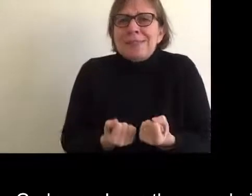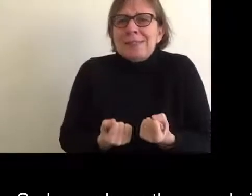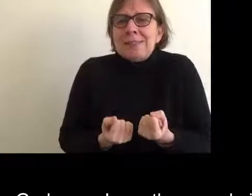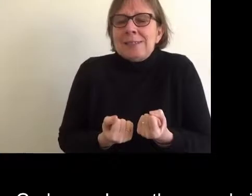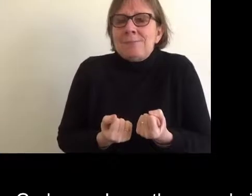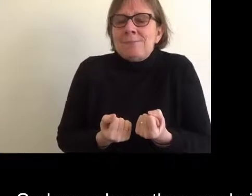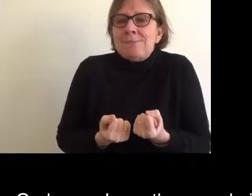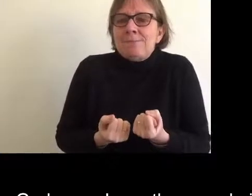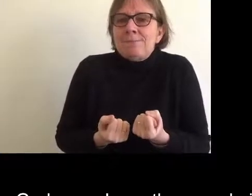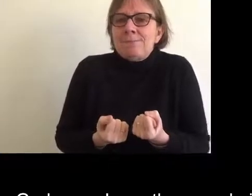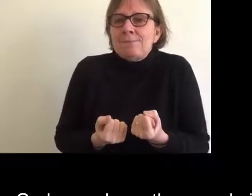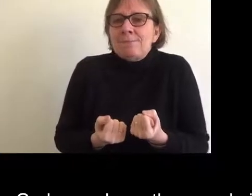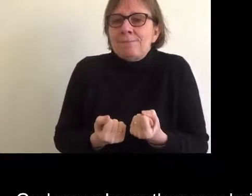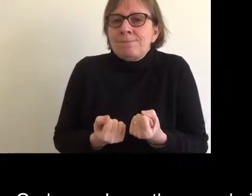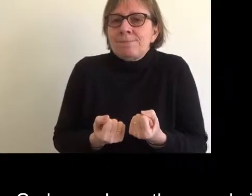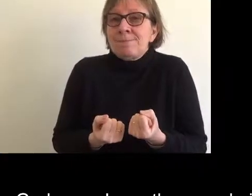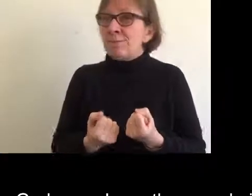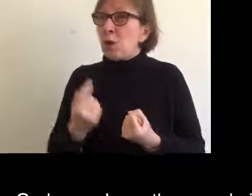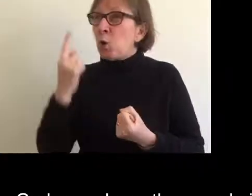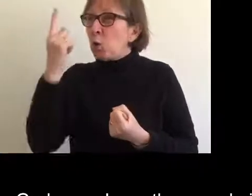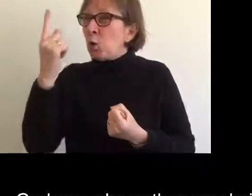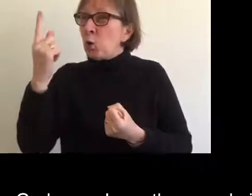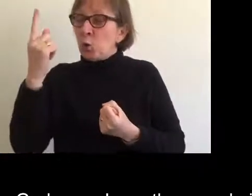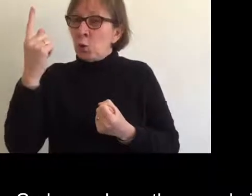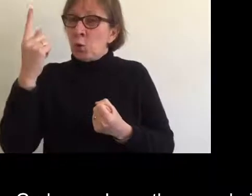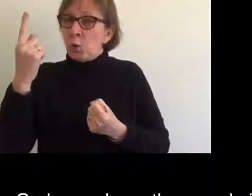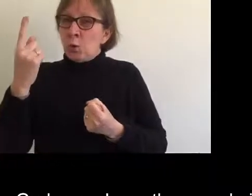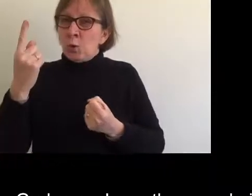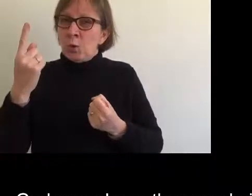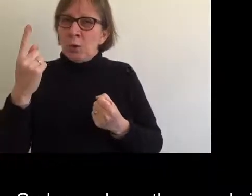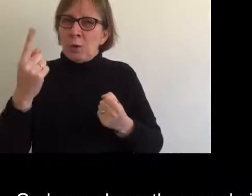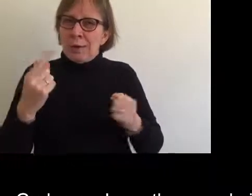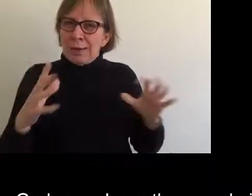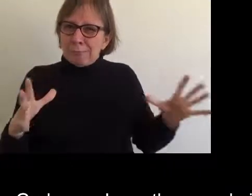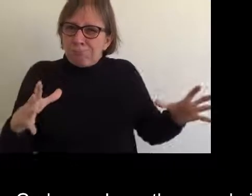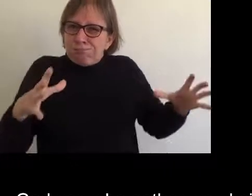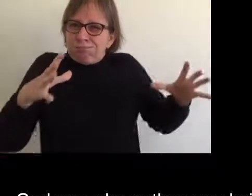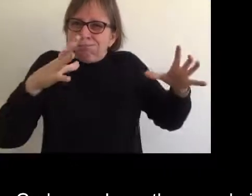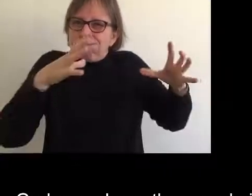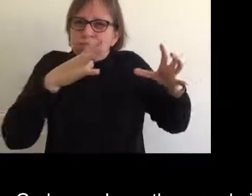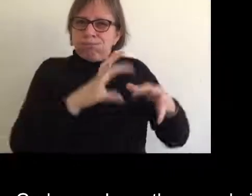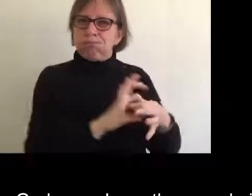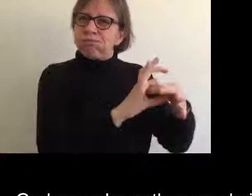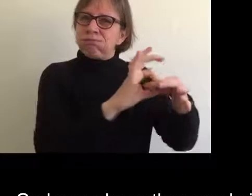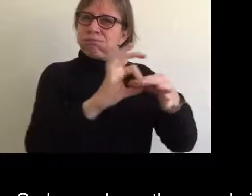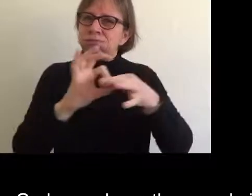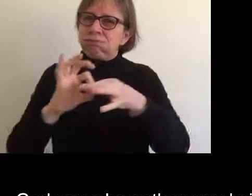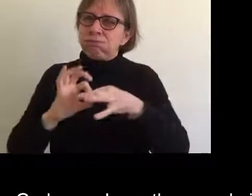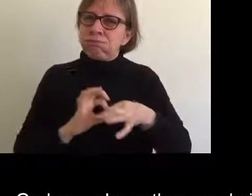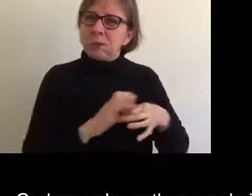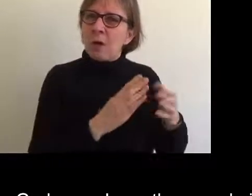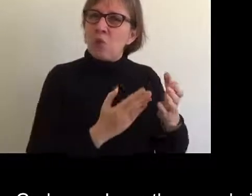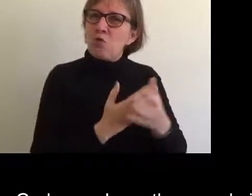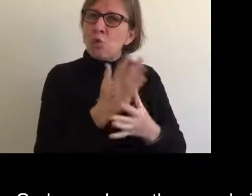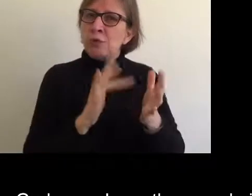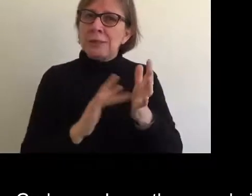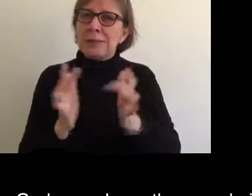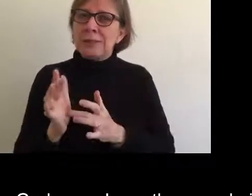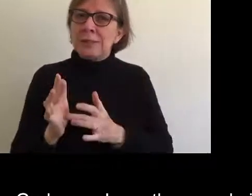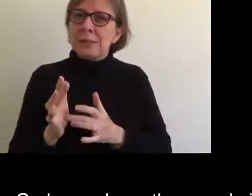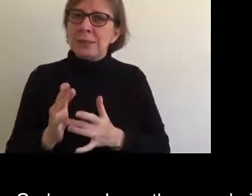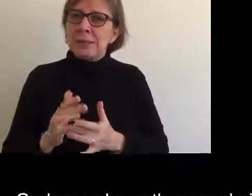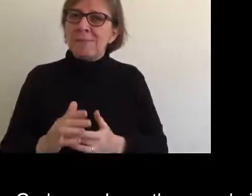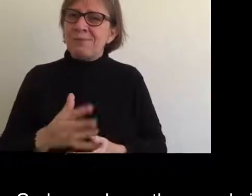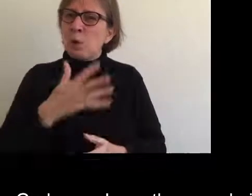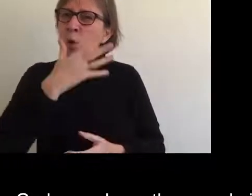God, you who gather, you knit us together as one vine in your Son Jesus. May your loving spirit abide in us at